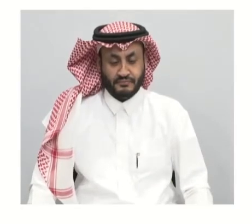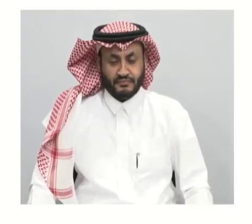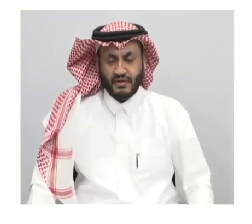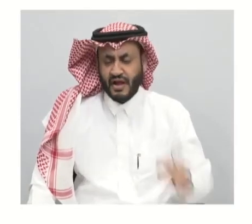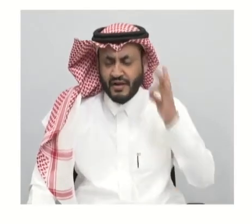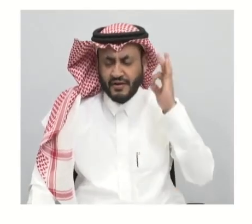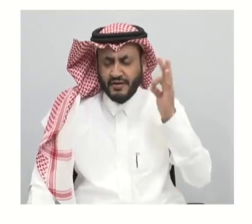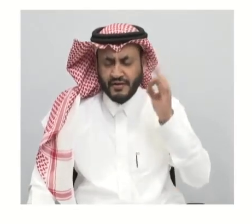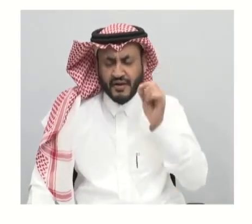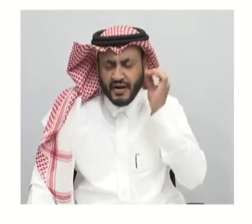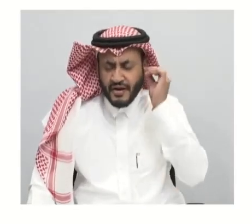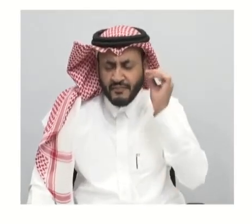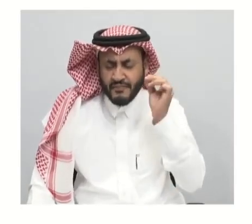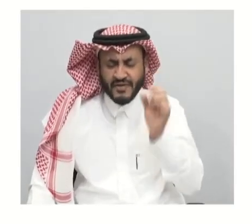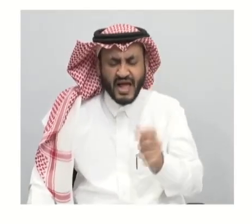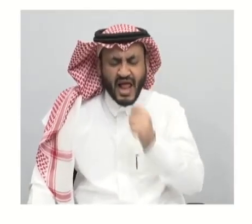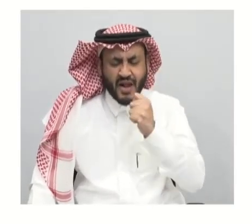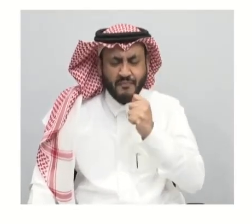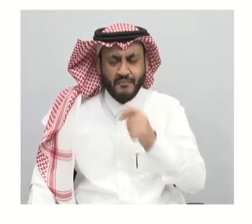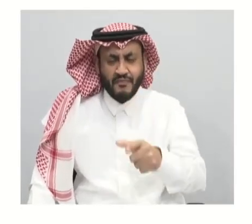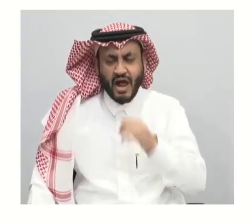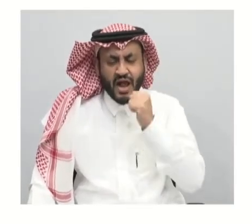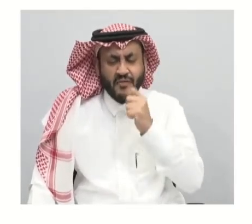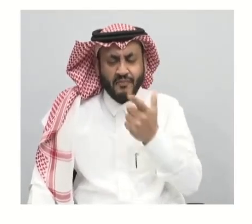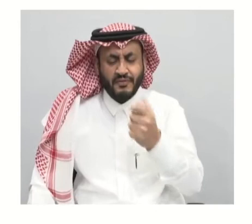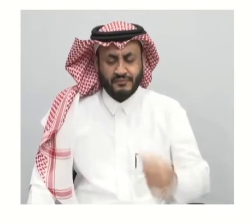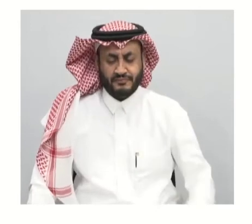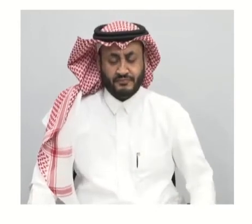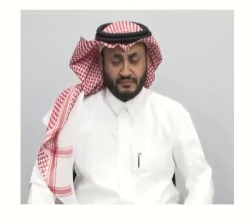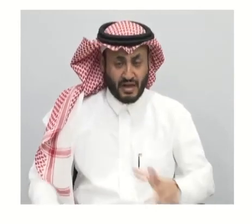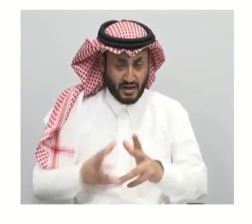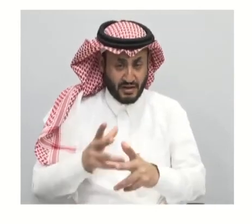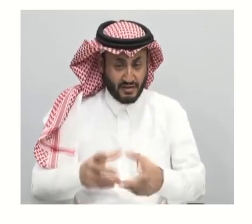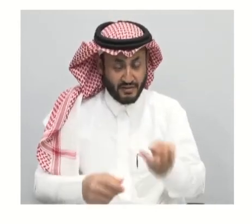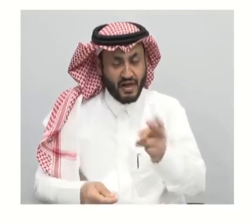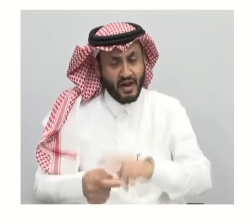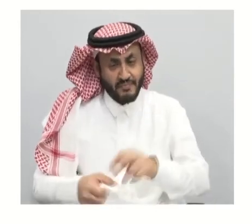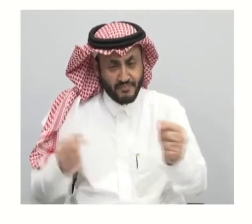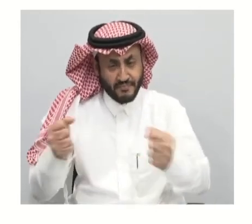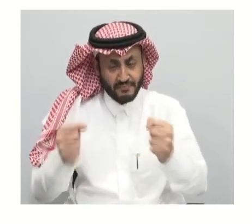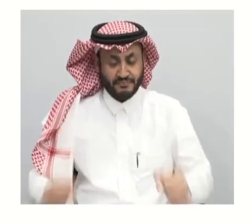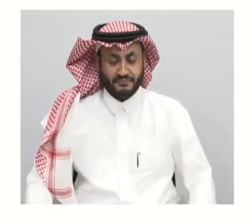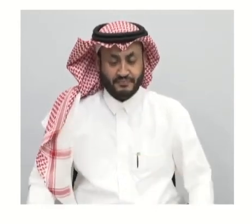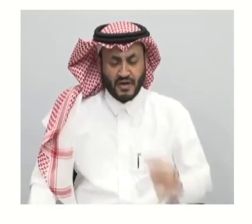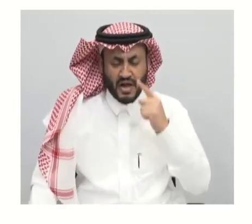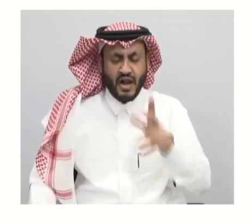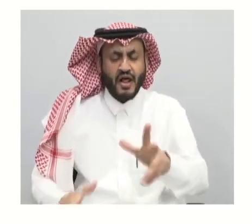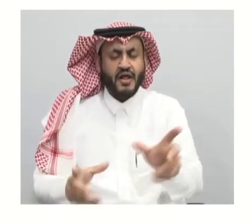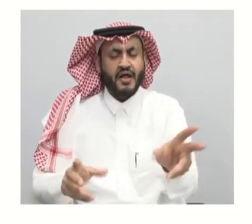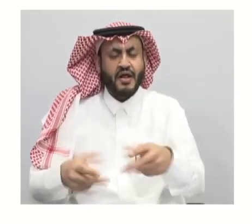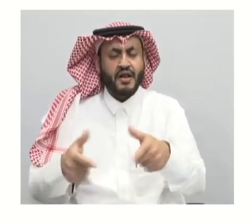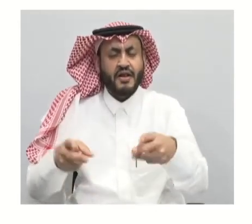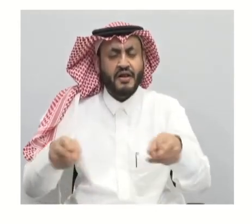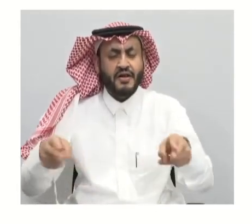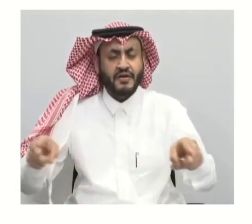listen and notice the stress in the adjective, then practice. So we have different adjectives